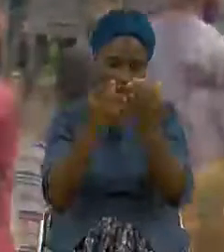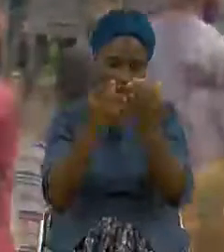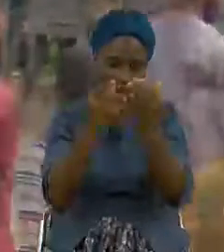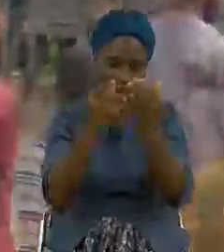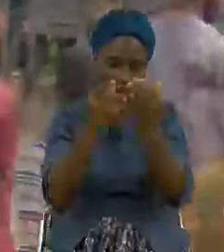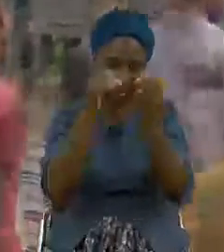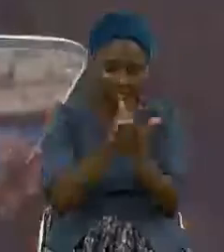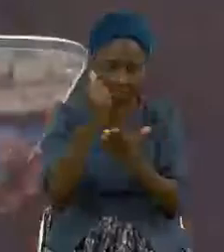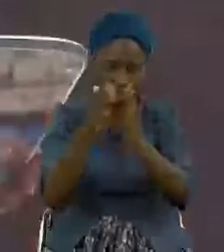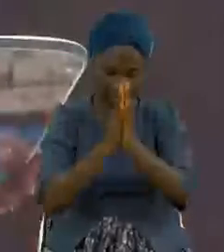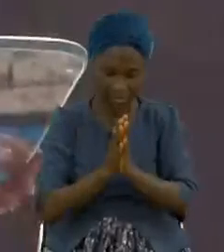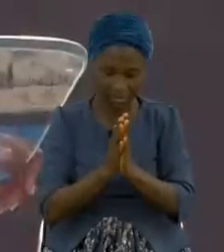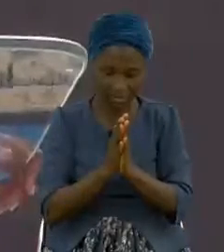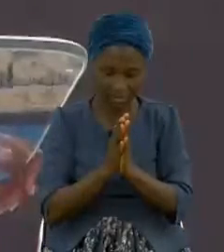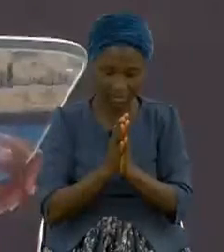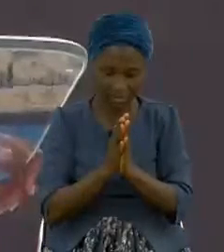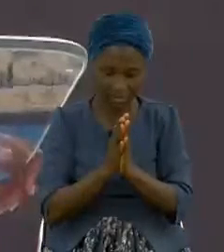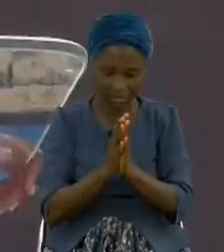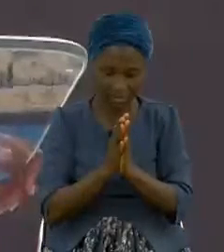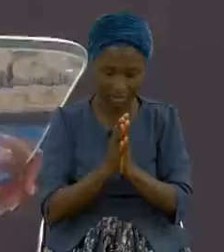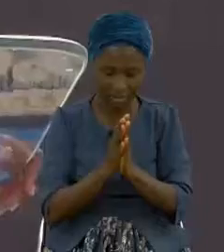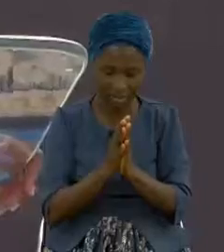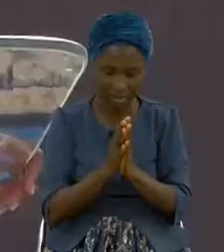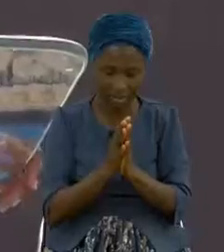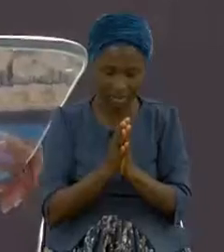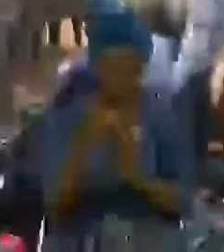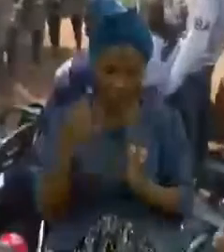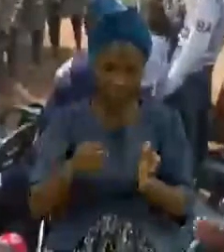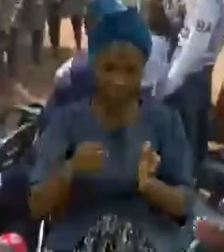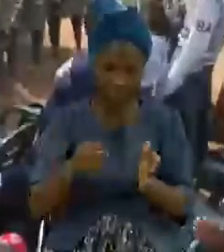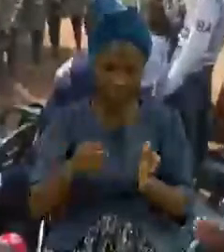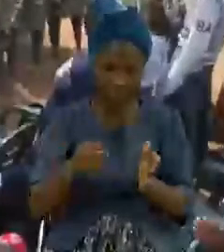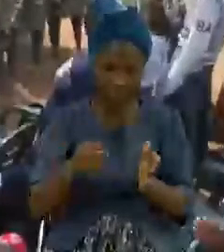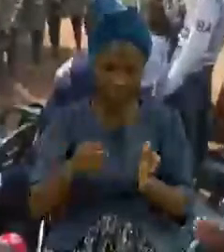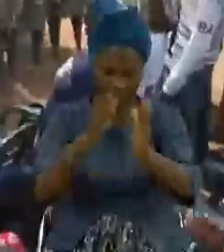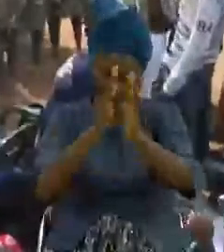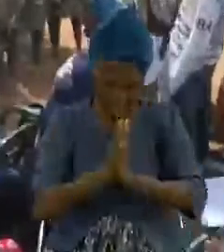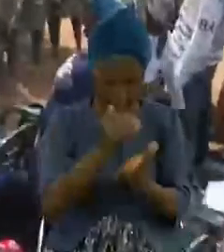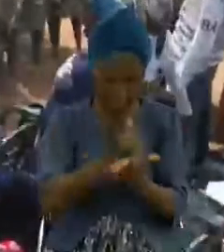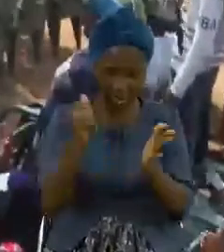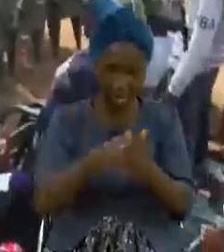The amen that makes you a possessor.